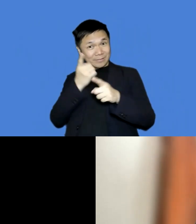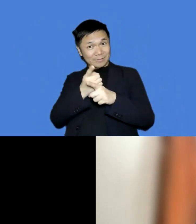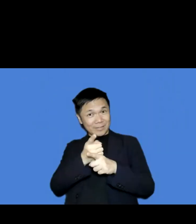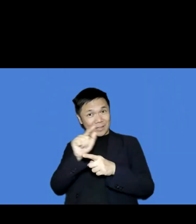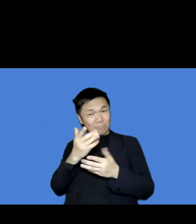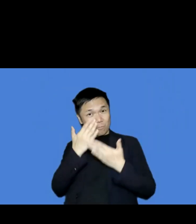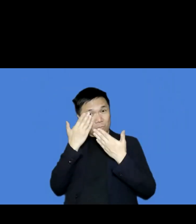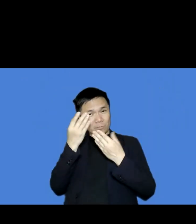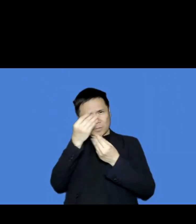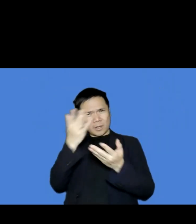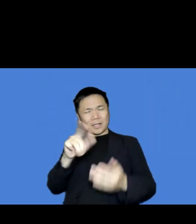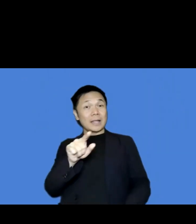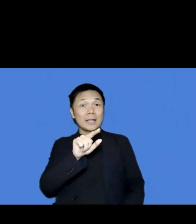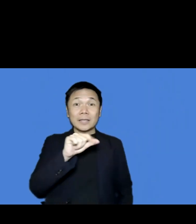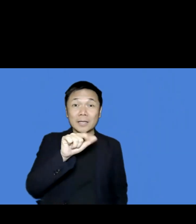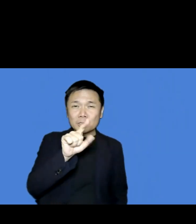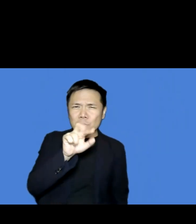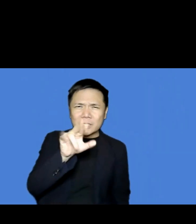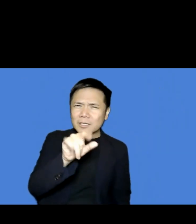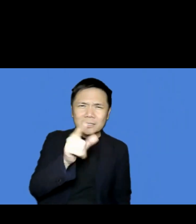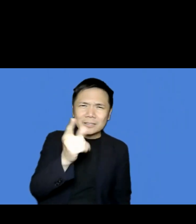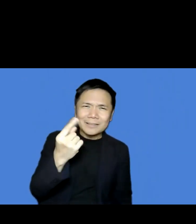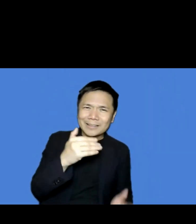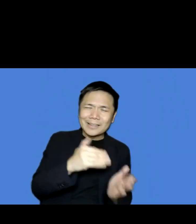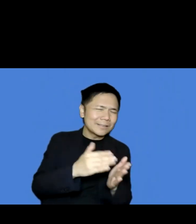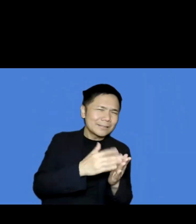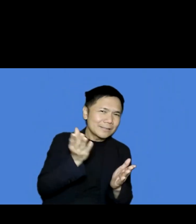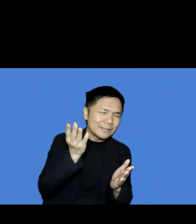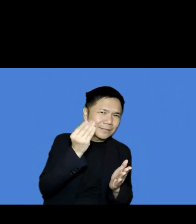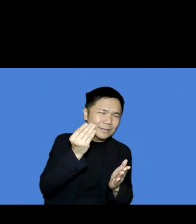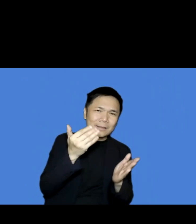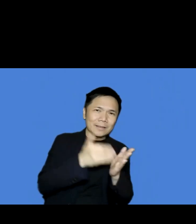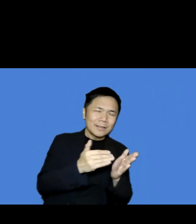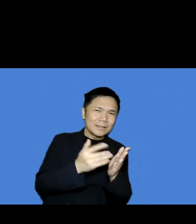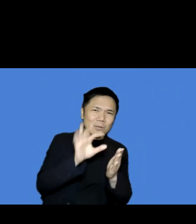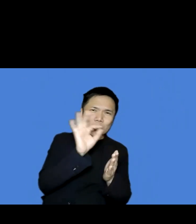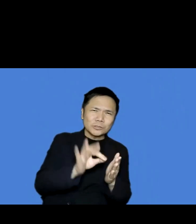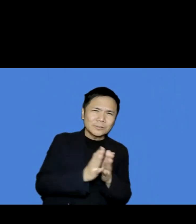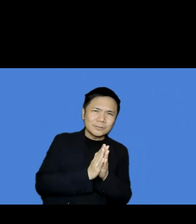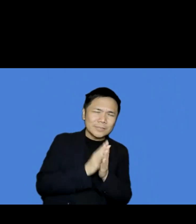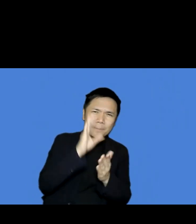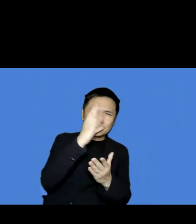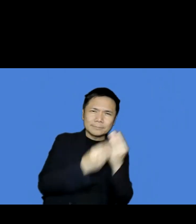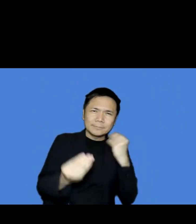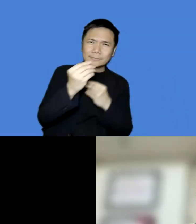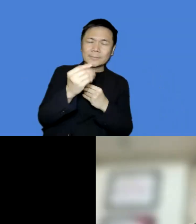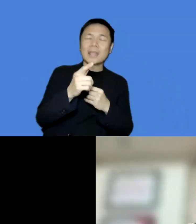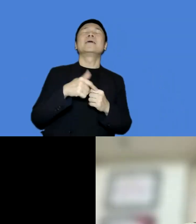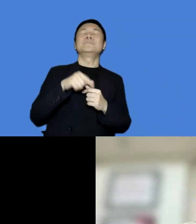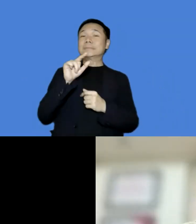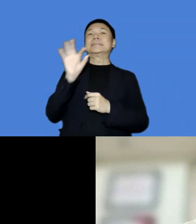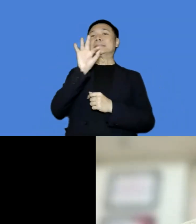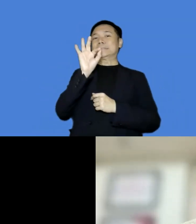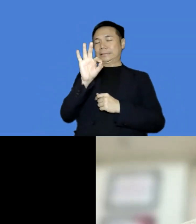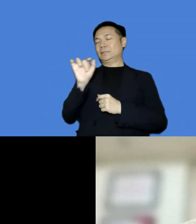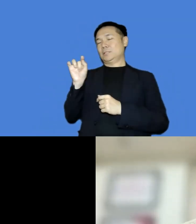Gayatri, can you repeat the question, please? Yeah, the question is, how can disability organizations